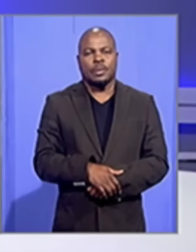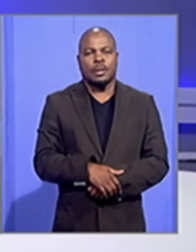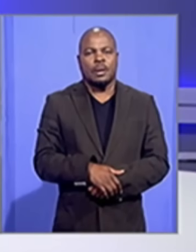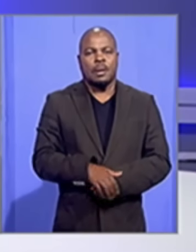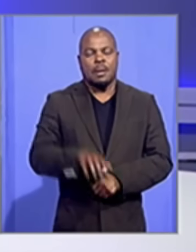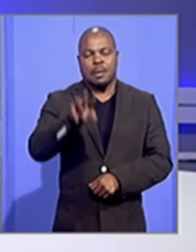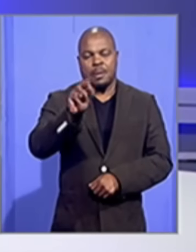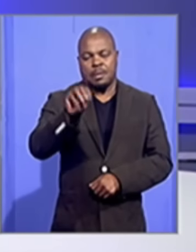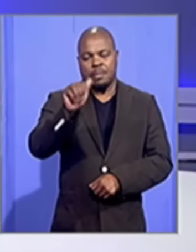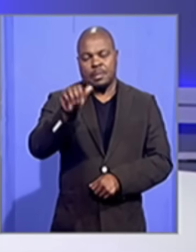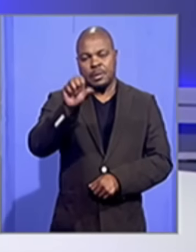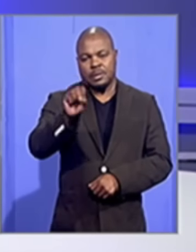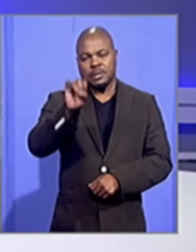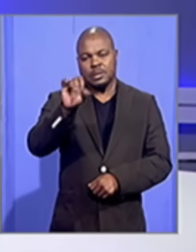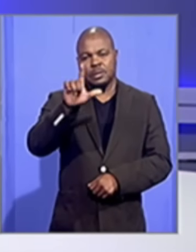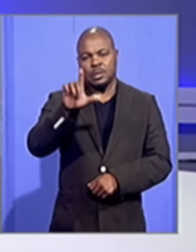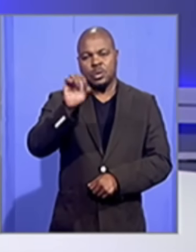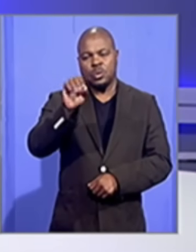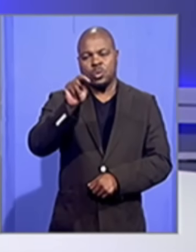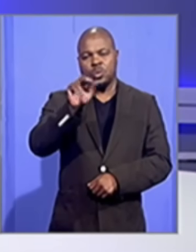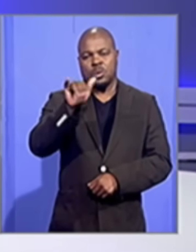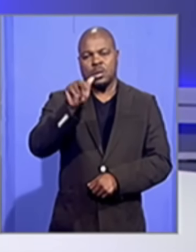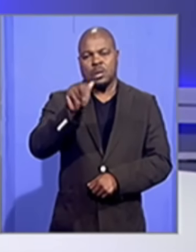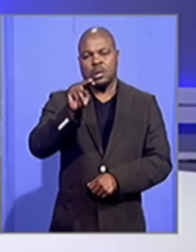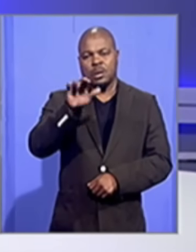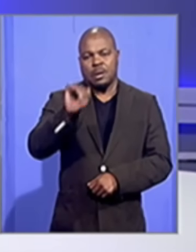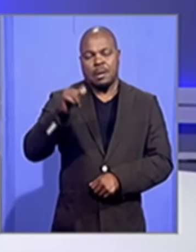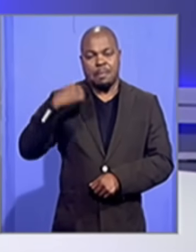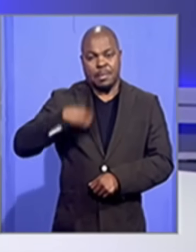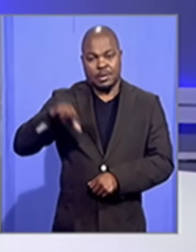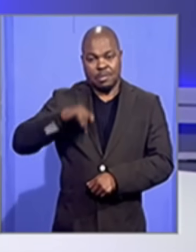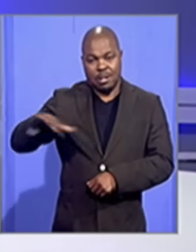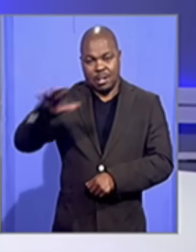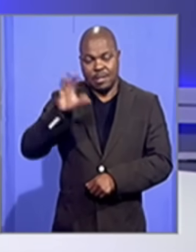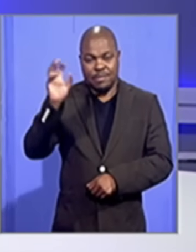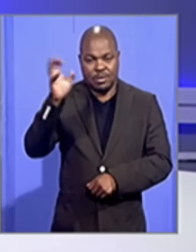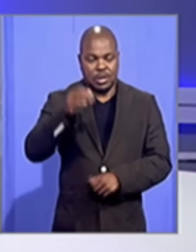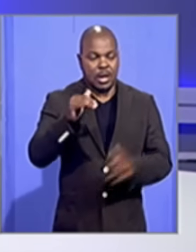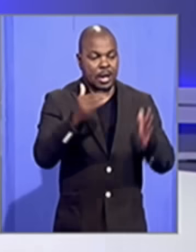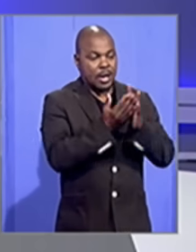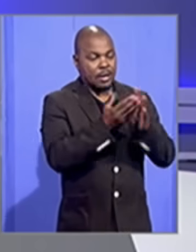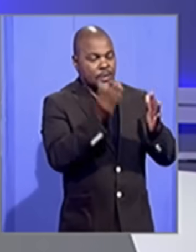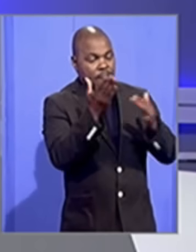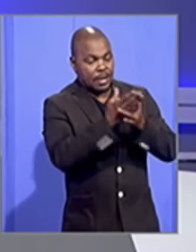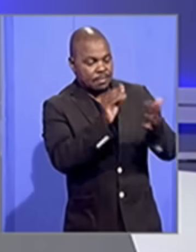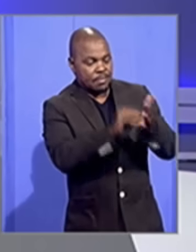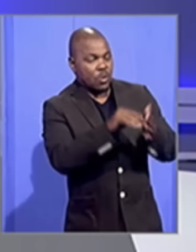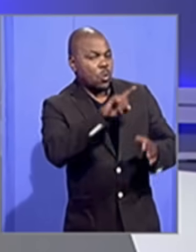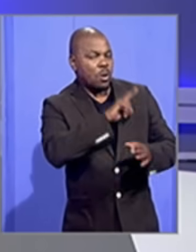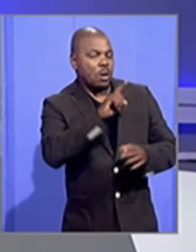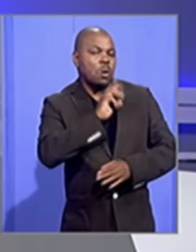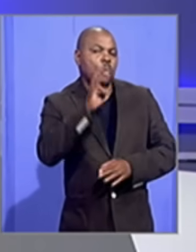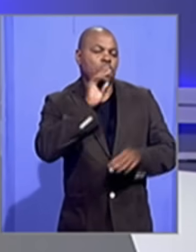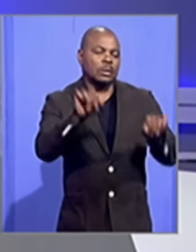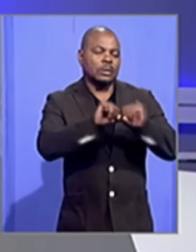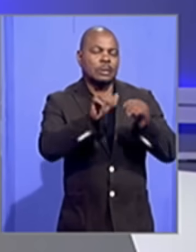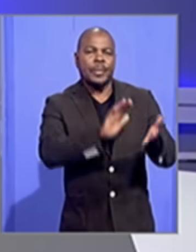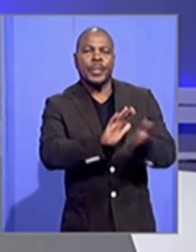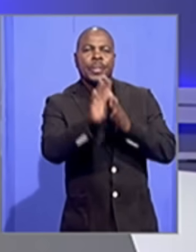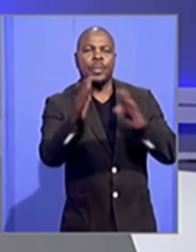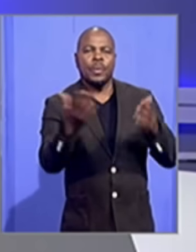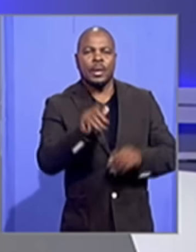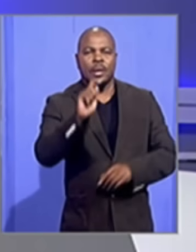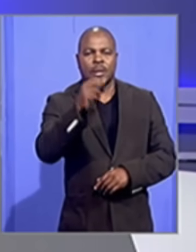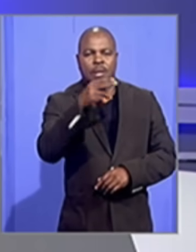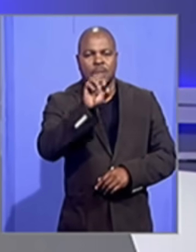Masepala wa Masilonyana kwa Free State o butse kgetsi ya tshenyo morago ga gore go sengwe mafaratlhatlha a metsi kwa Tennyson. Tshenyo eo